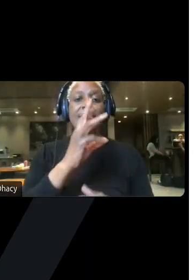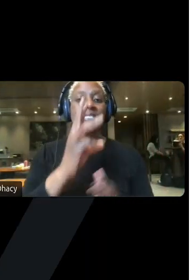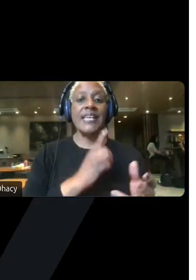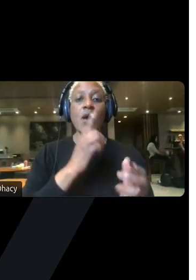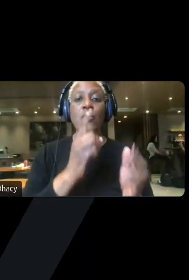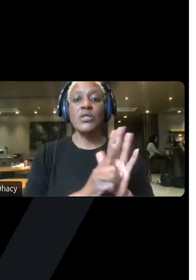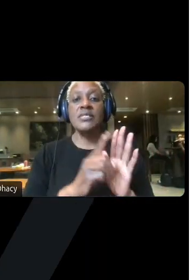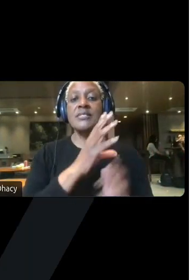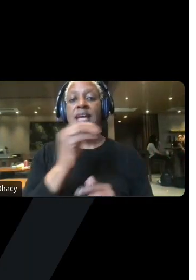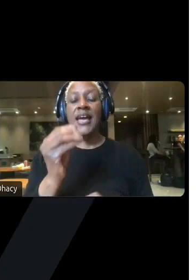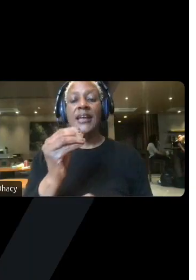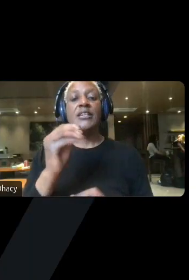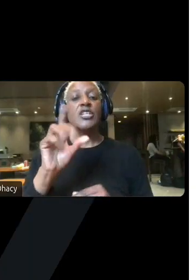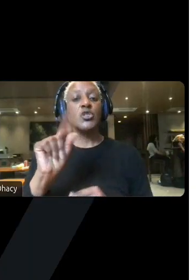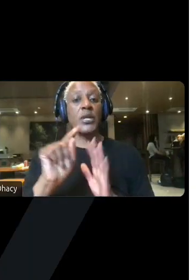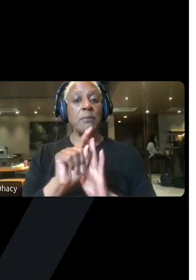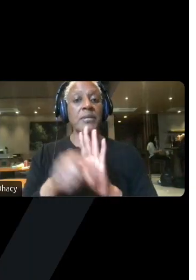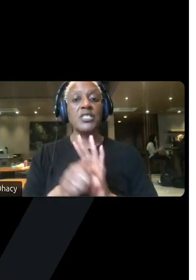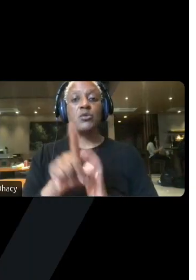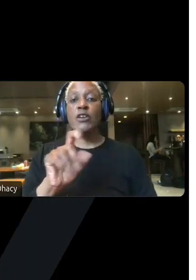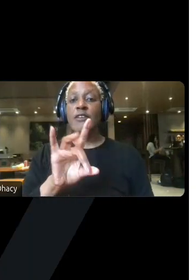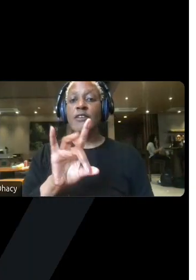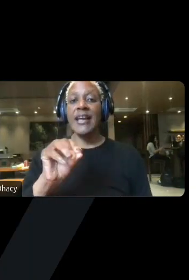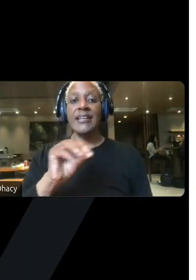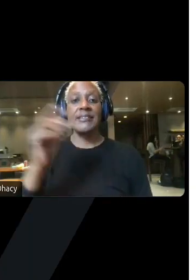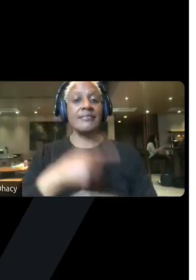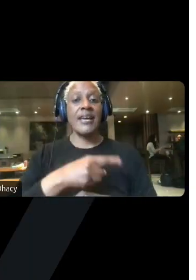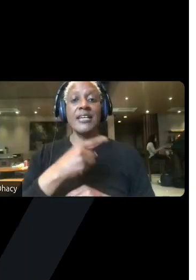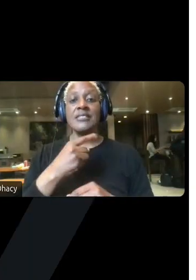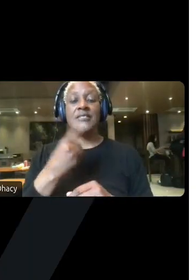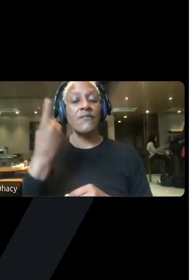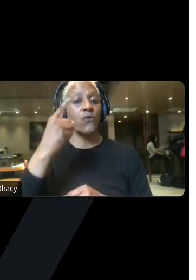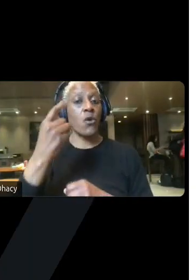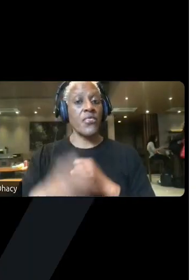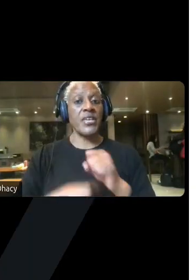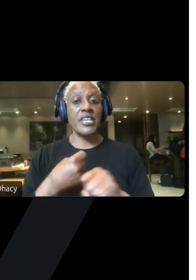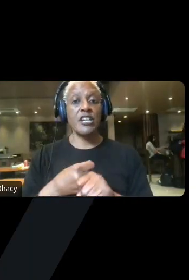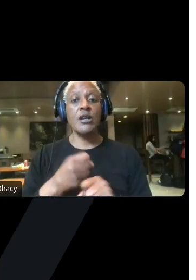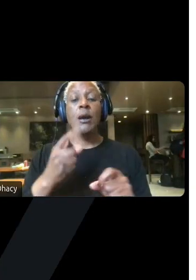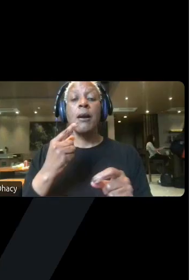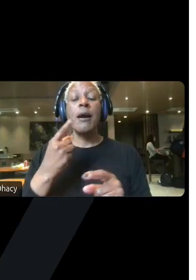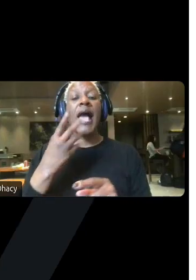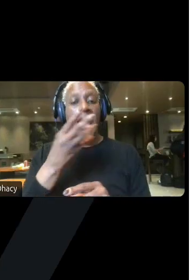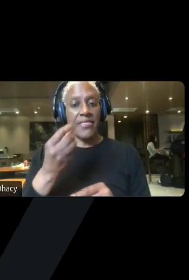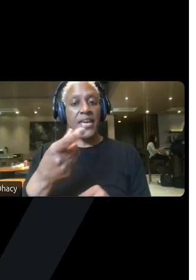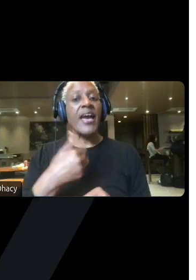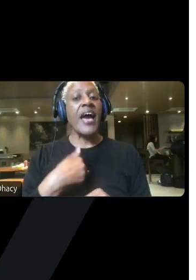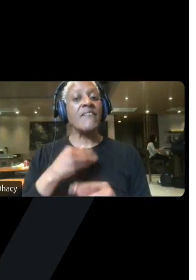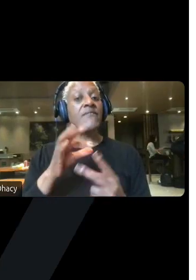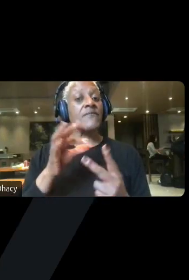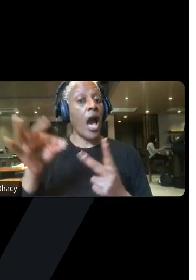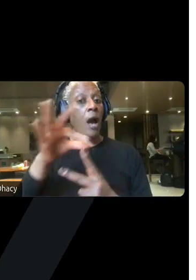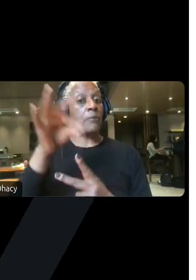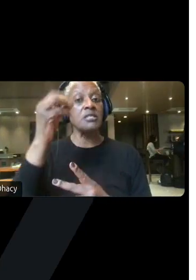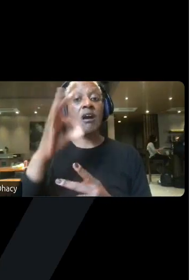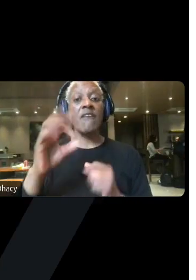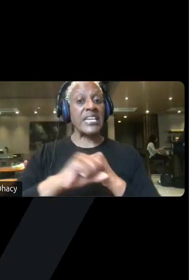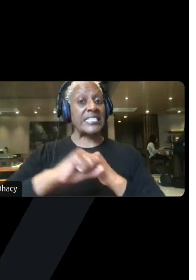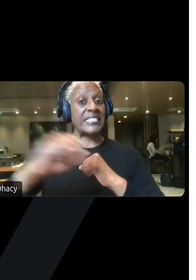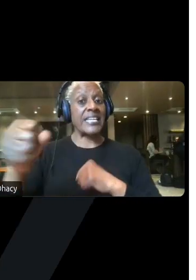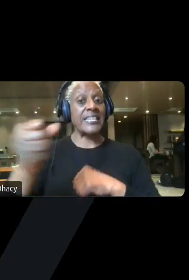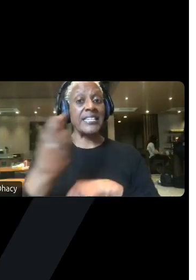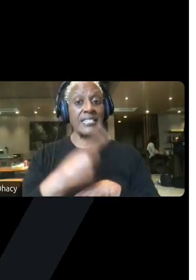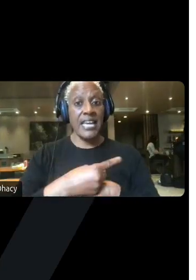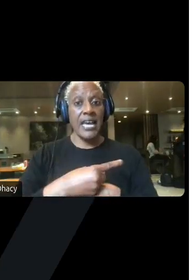minutes, 180 days a year, with options for extended day. Class sizes typically tend